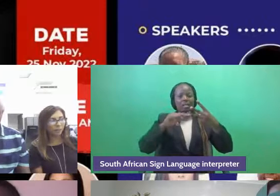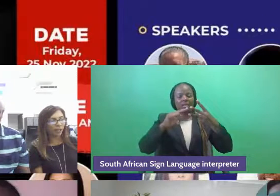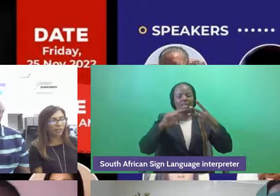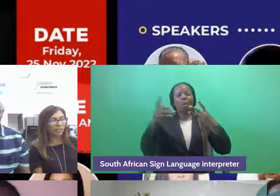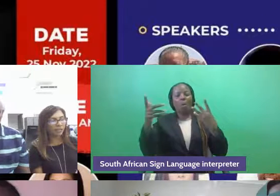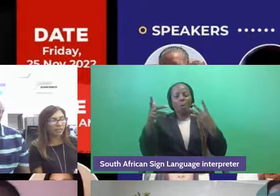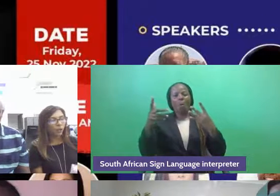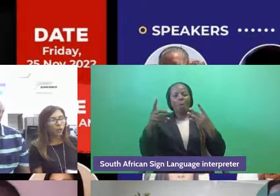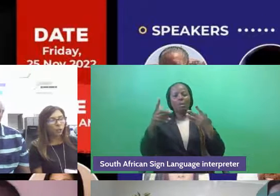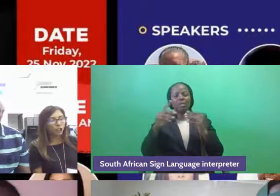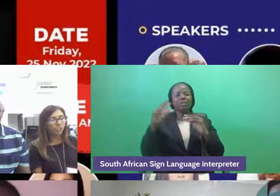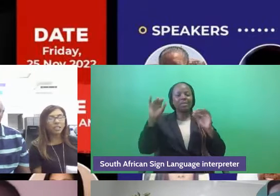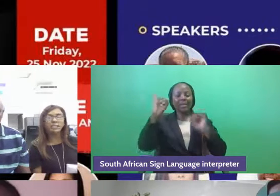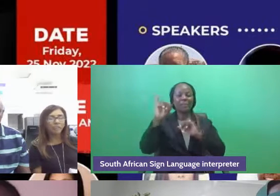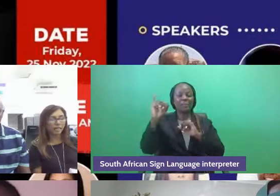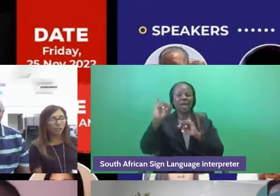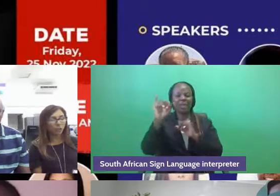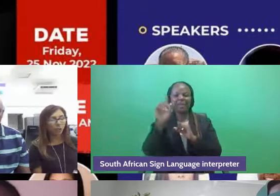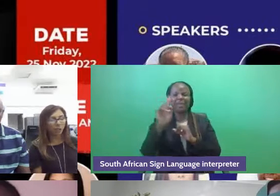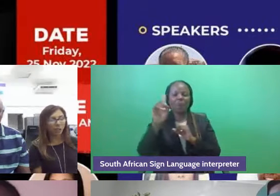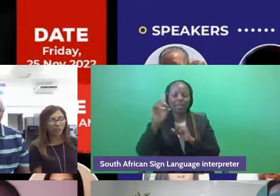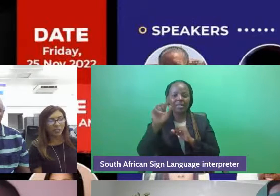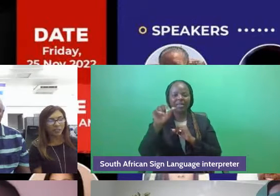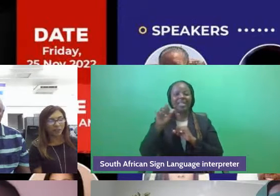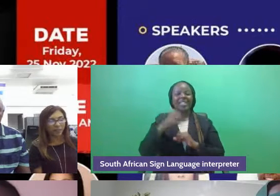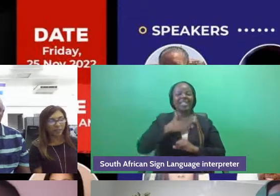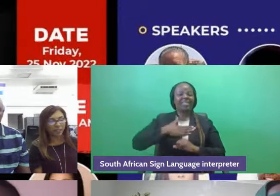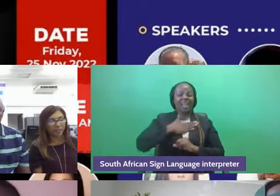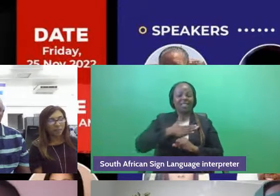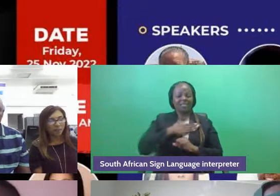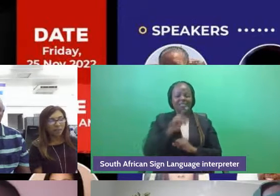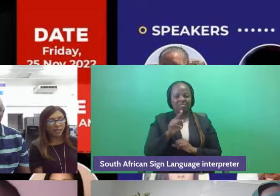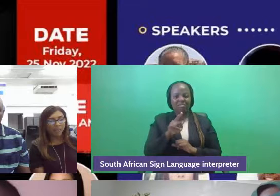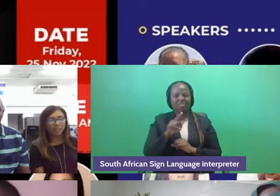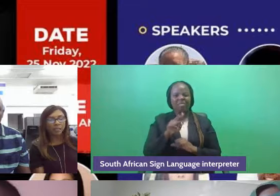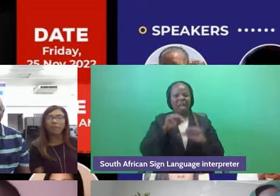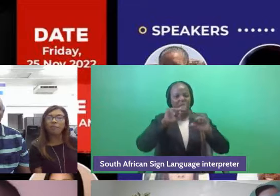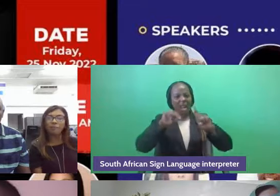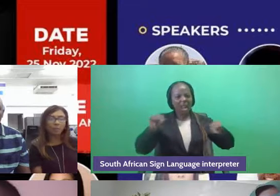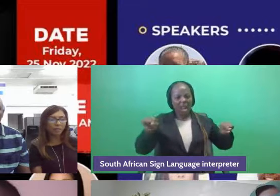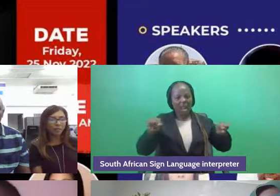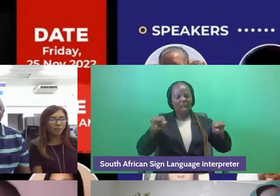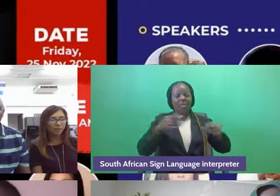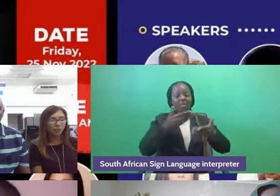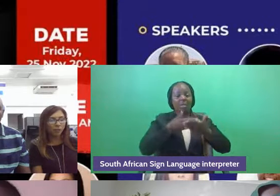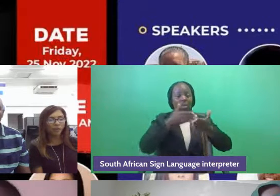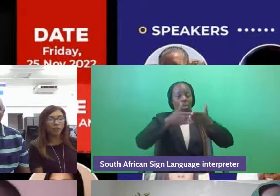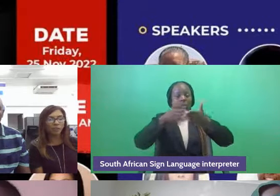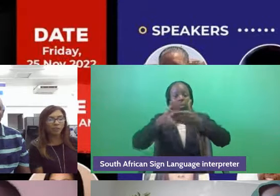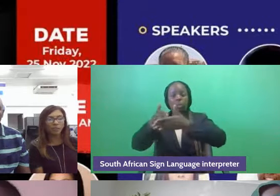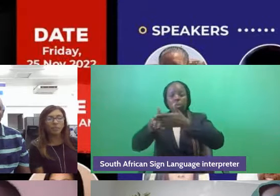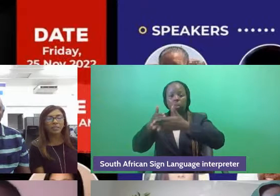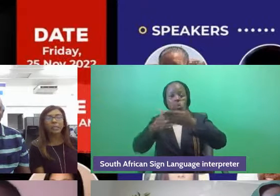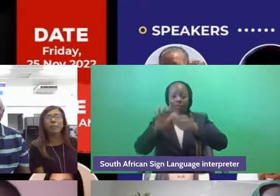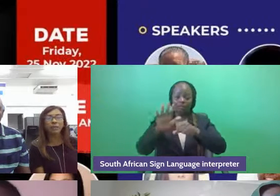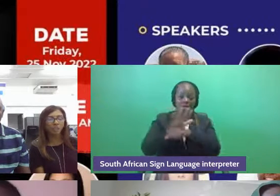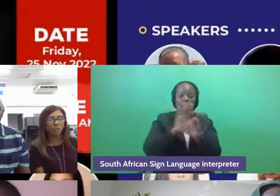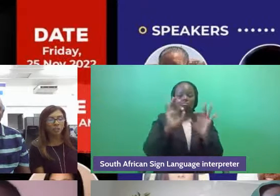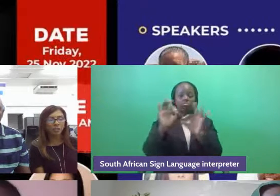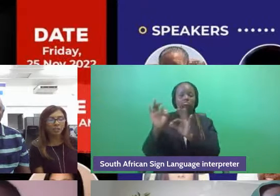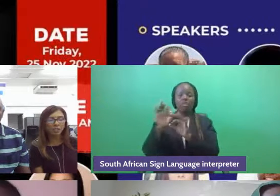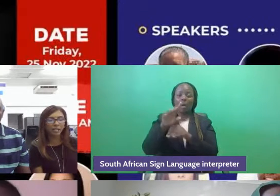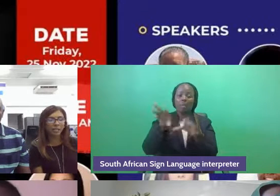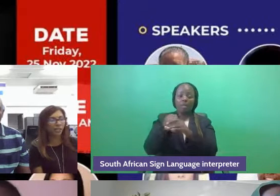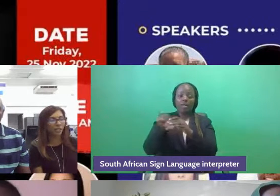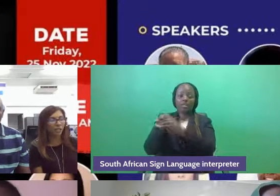sensory impairments, which in interaction with various barriers may hinder their full and effective